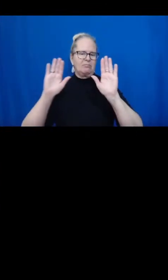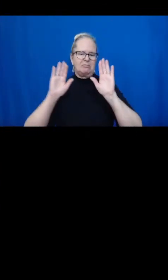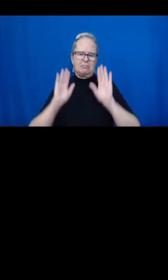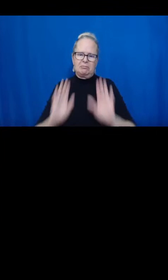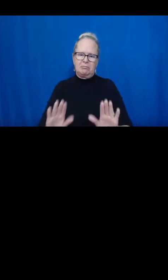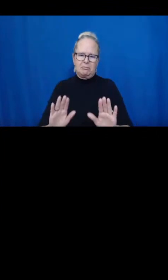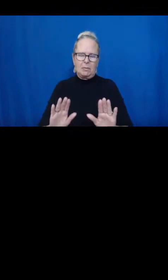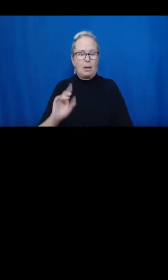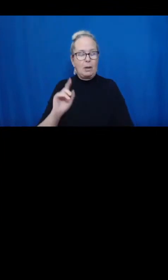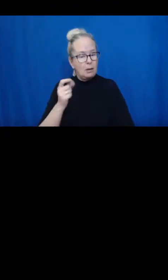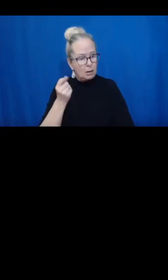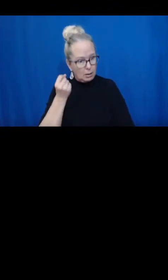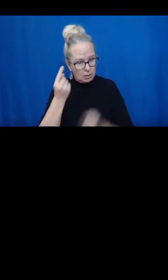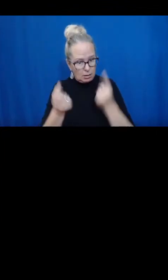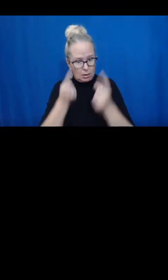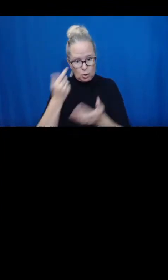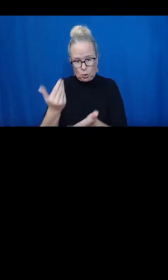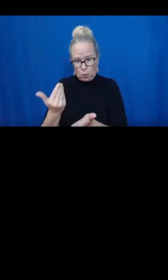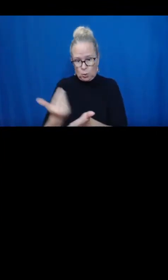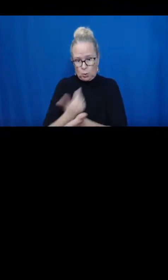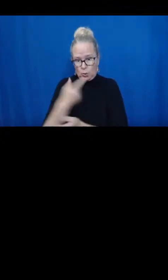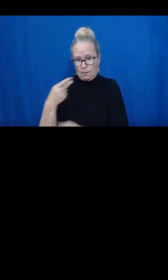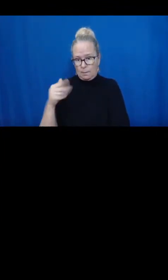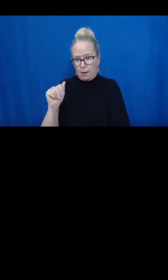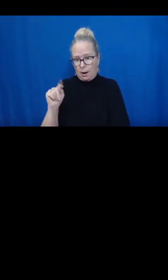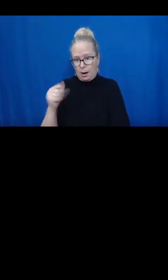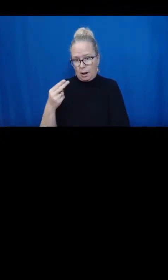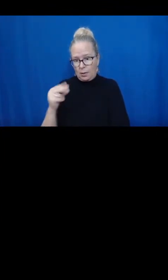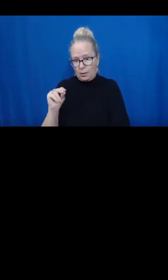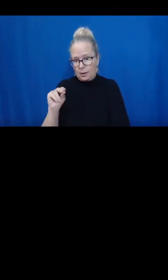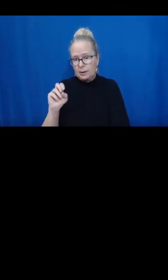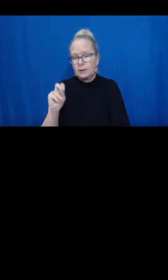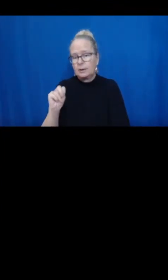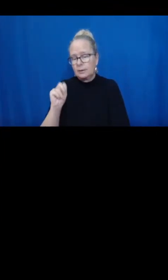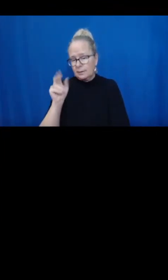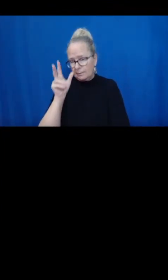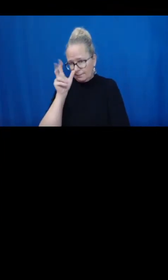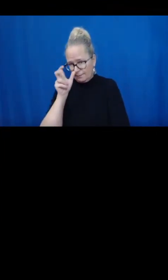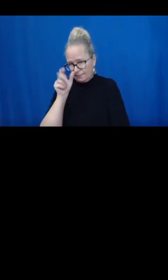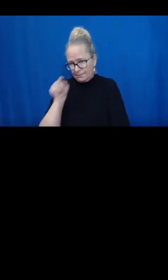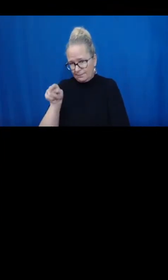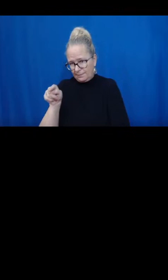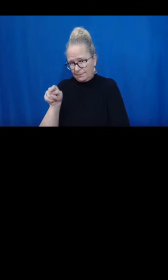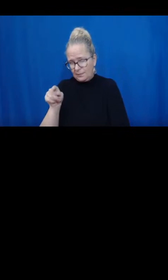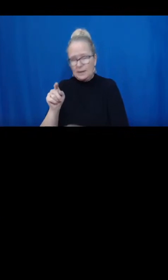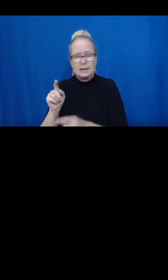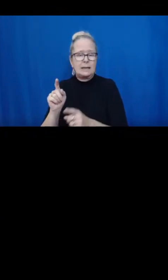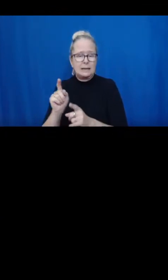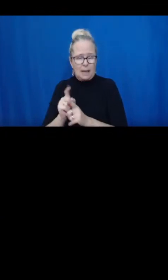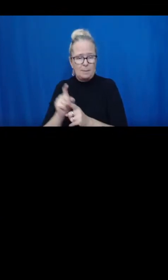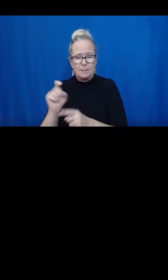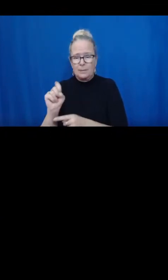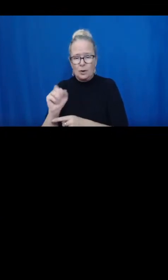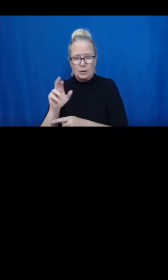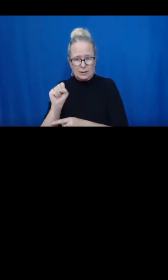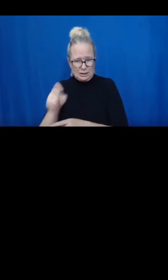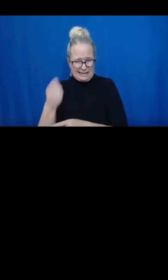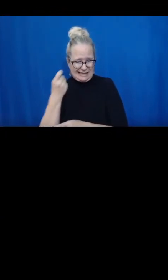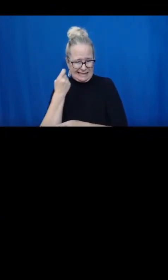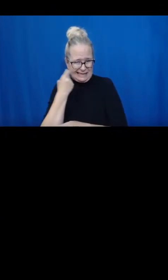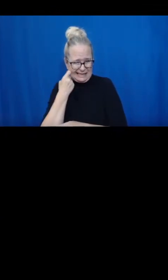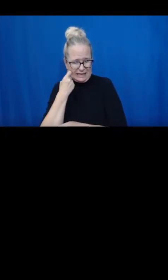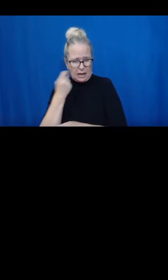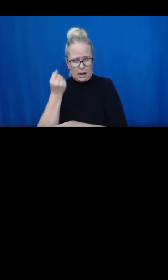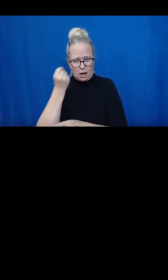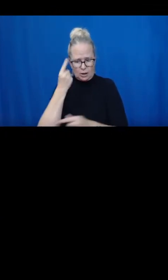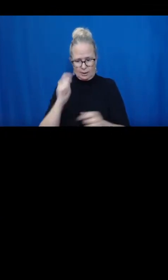has changed so many times over the last 21 months, but there's still such leaps and bounds of progress being